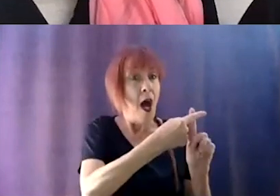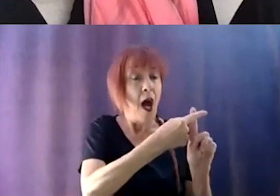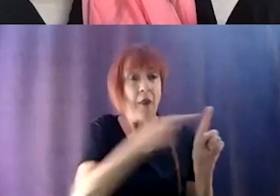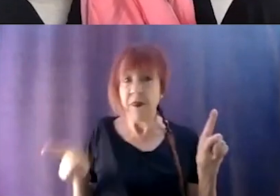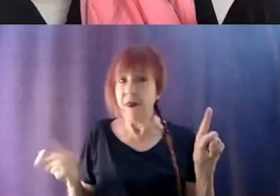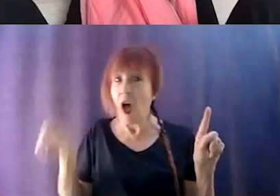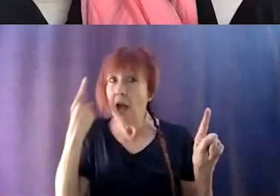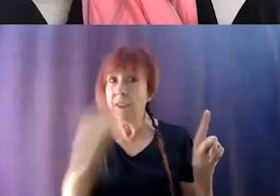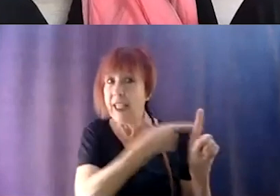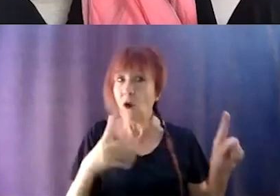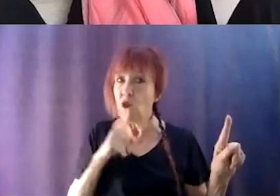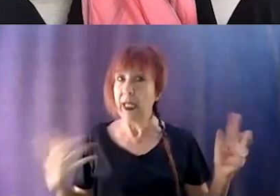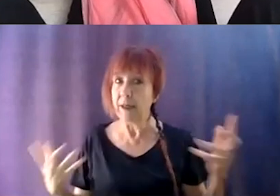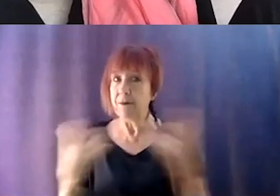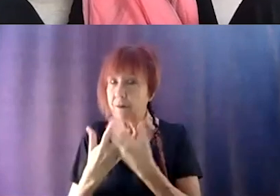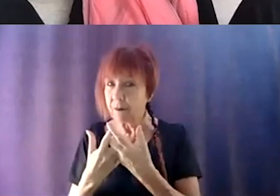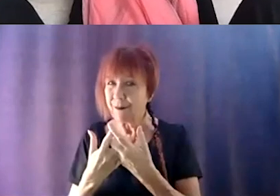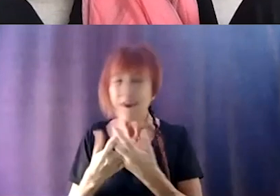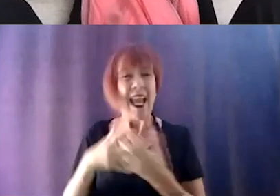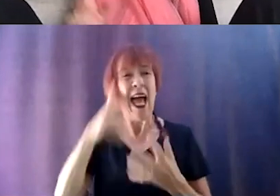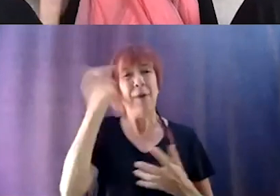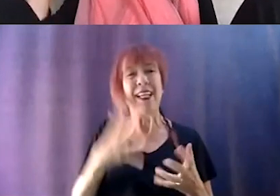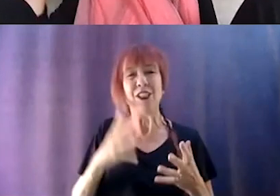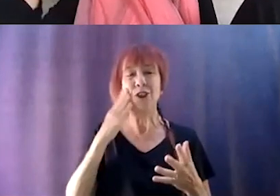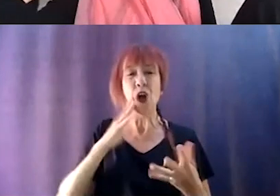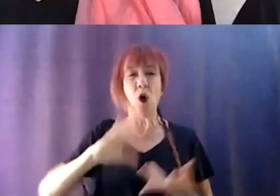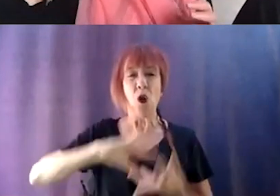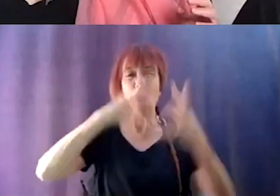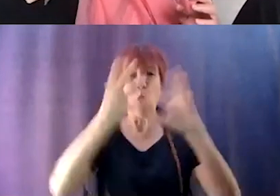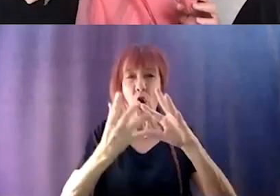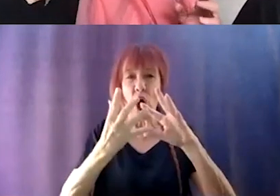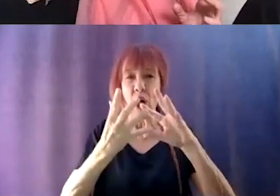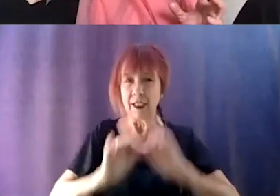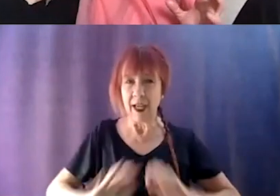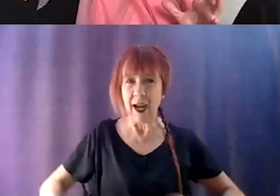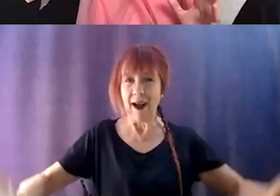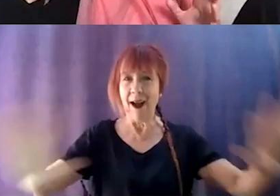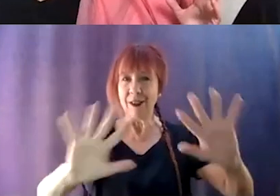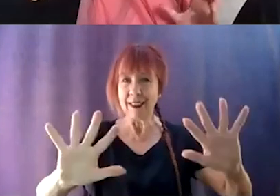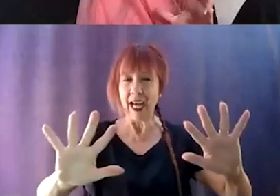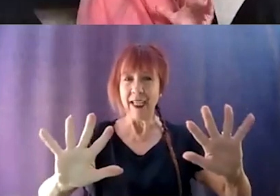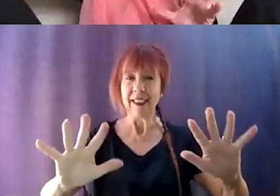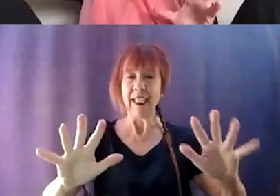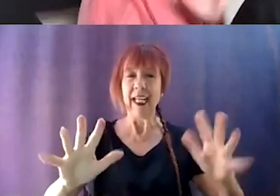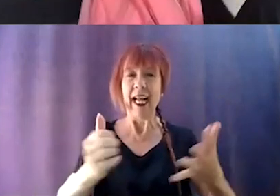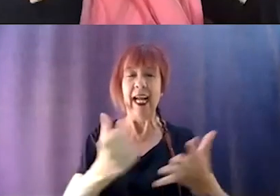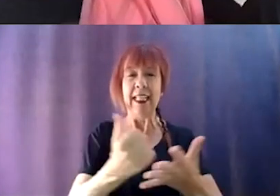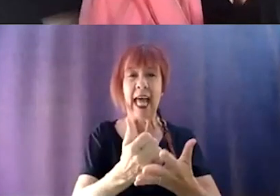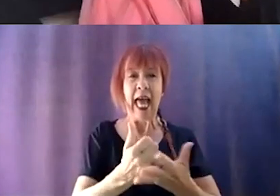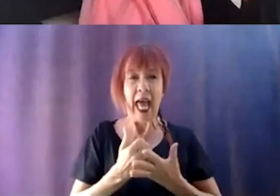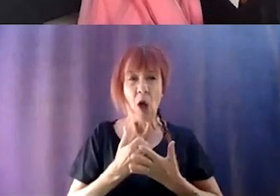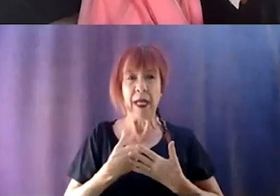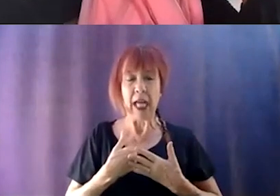in fact. The world outside is bringing us, make us our attention to go on that or